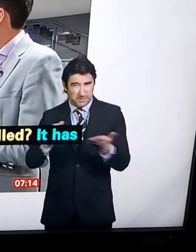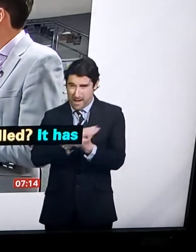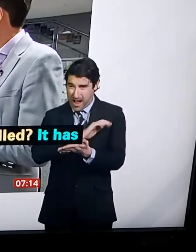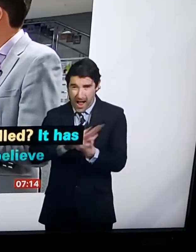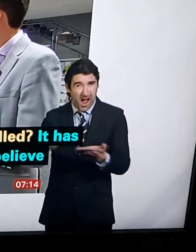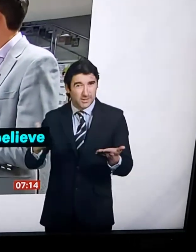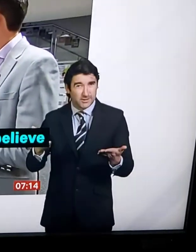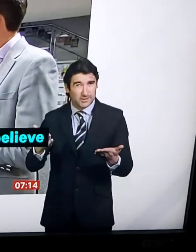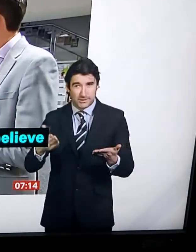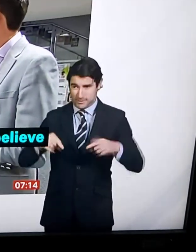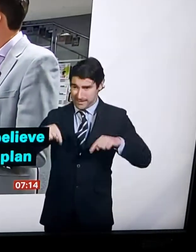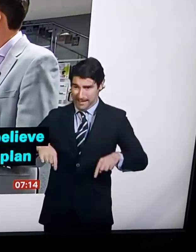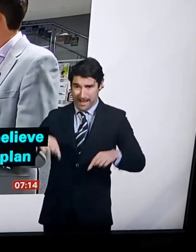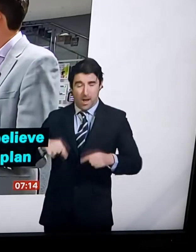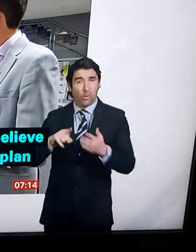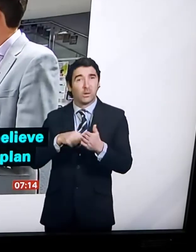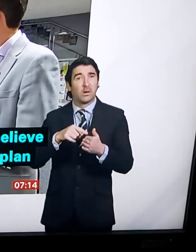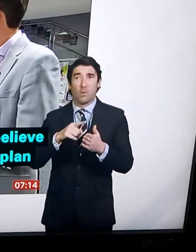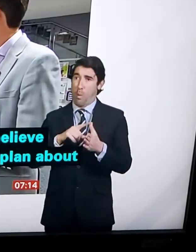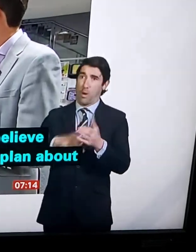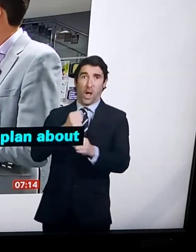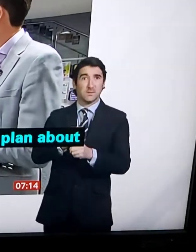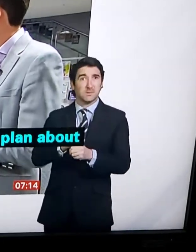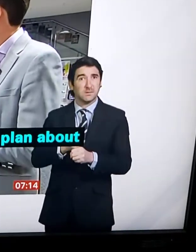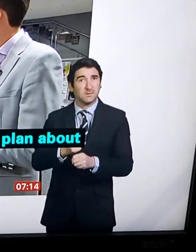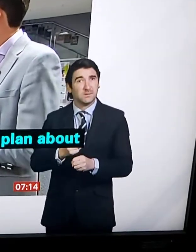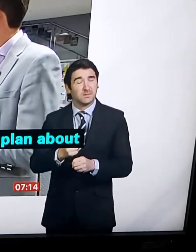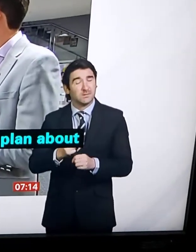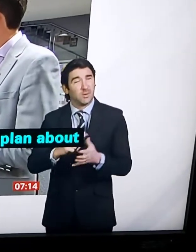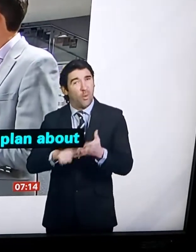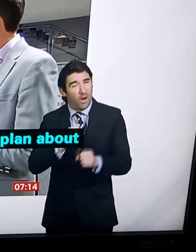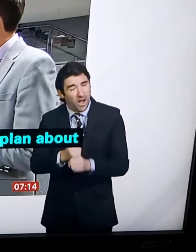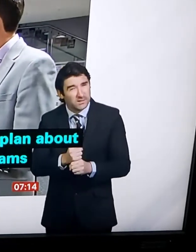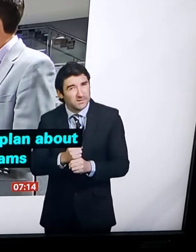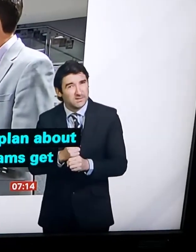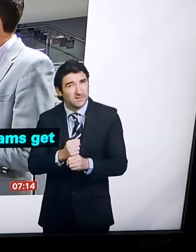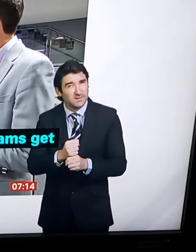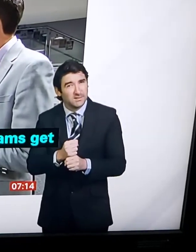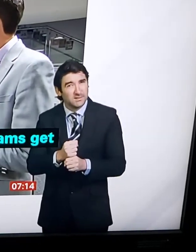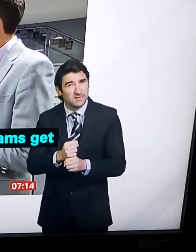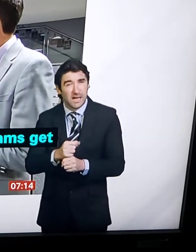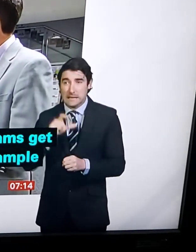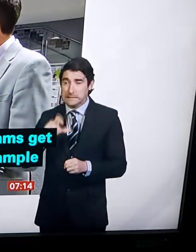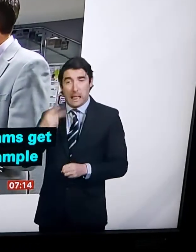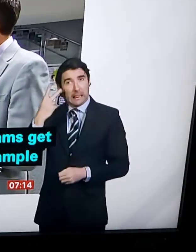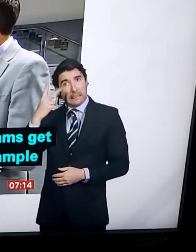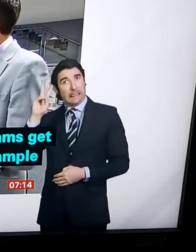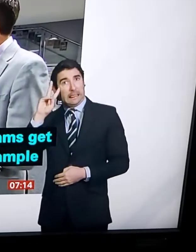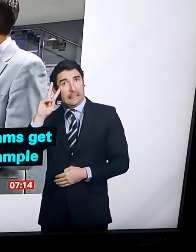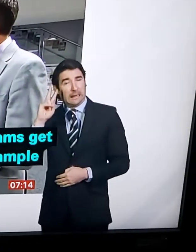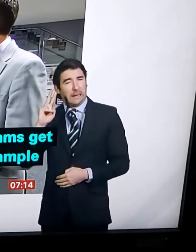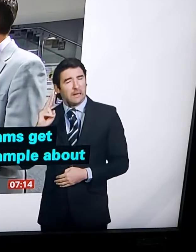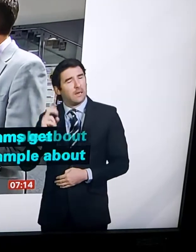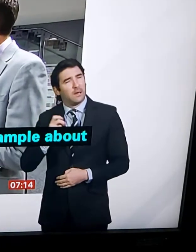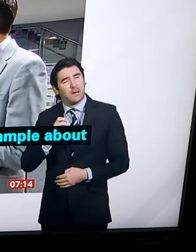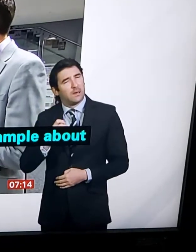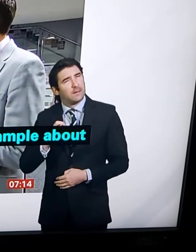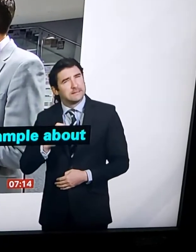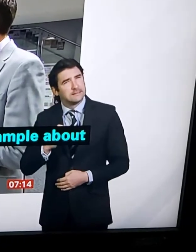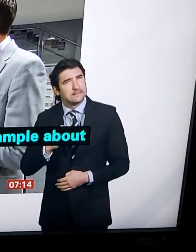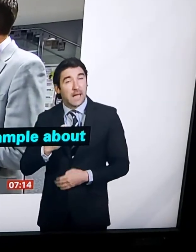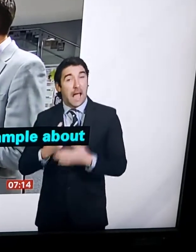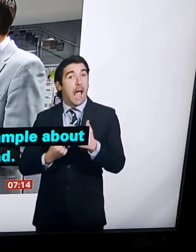to sort this out. We had the example of what happened in Scotland, and yet we had a government saying there will be no U-turn. This is the situation,